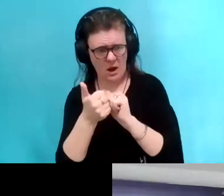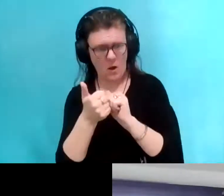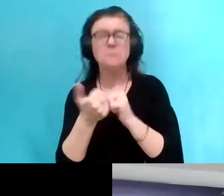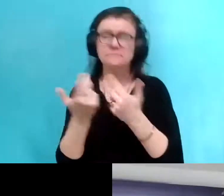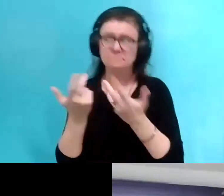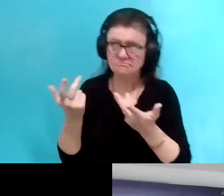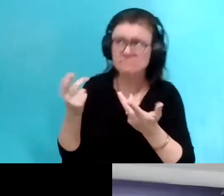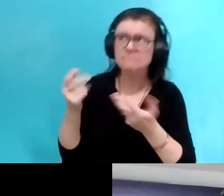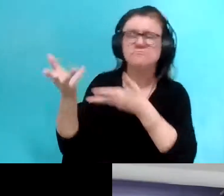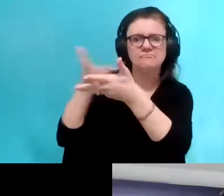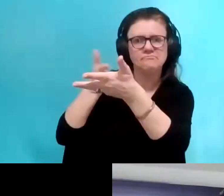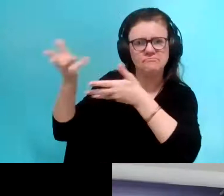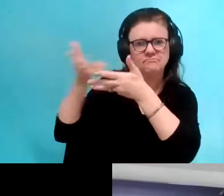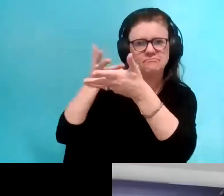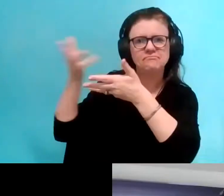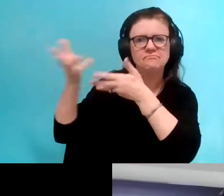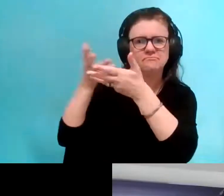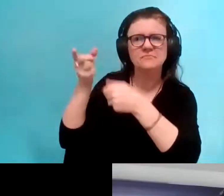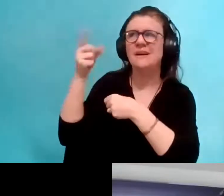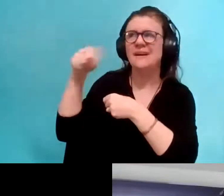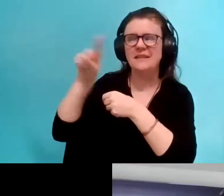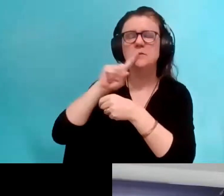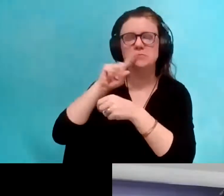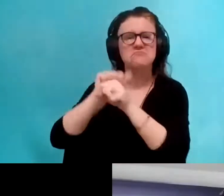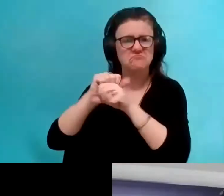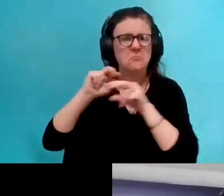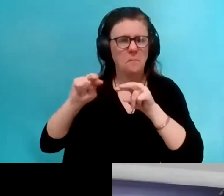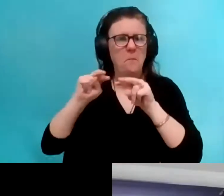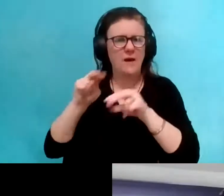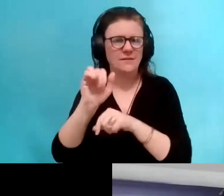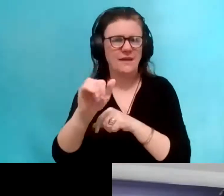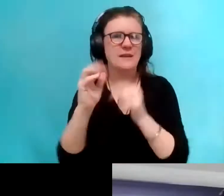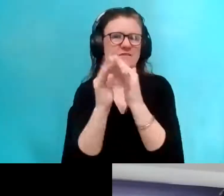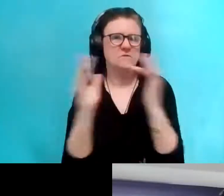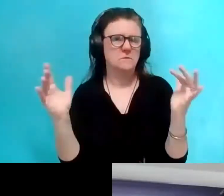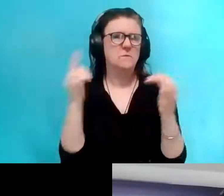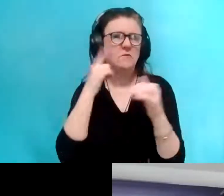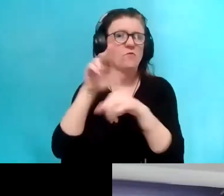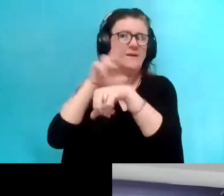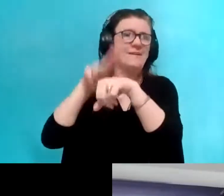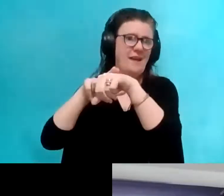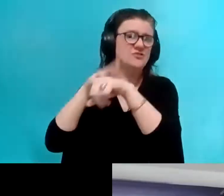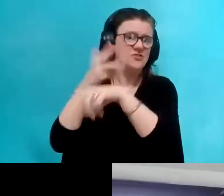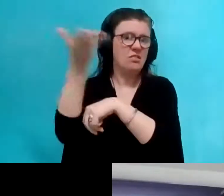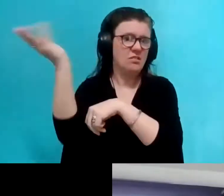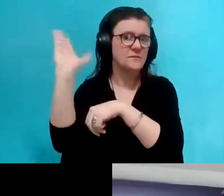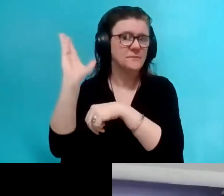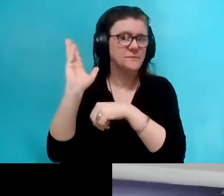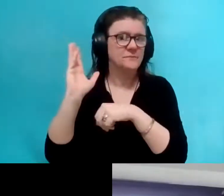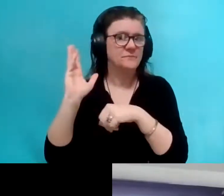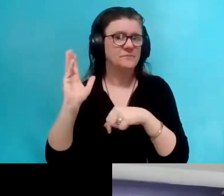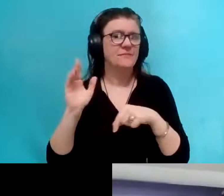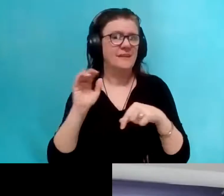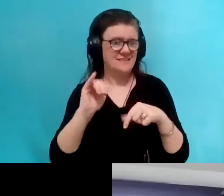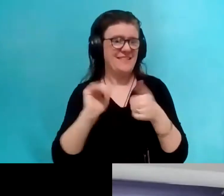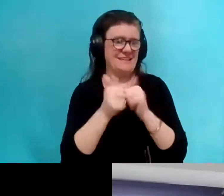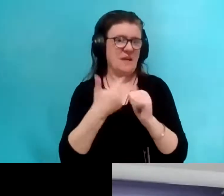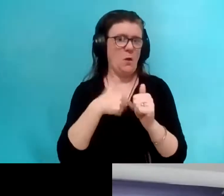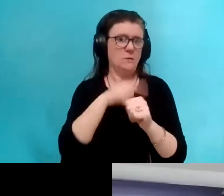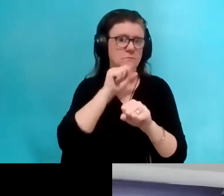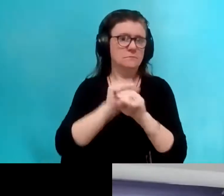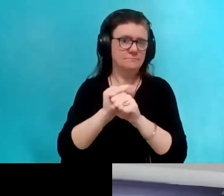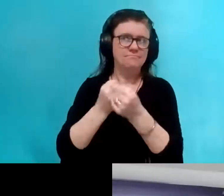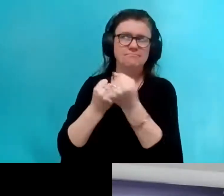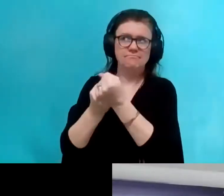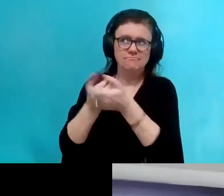their monitoring dashboards and at various levels at national and provincial level. So this is the way we are taking it